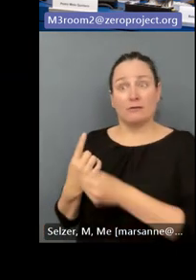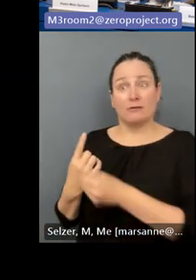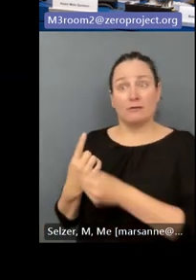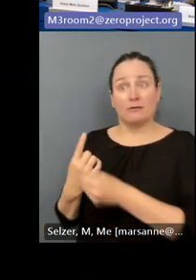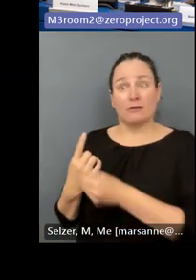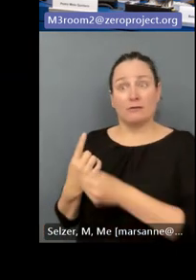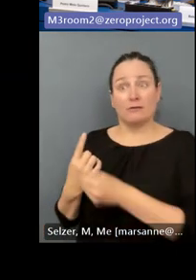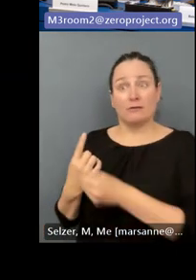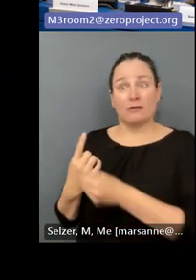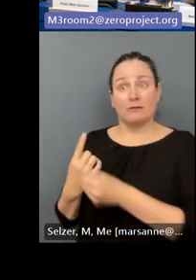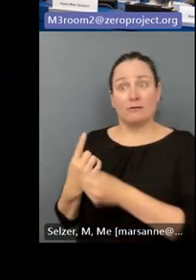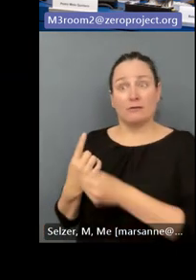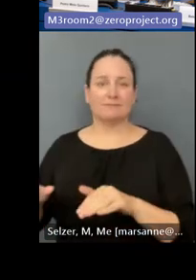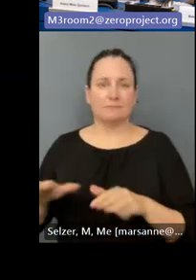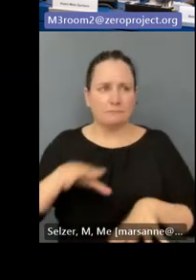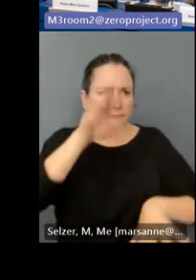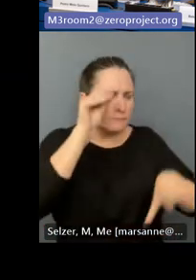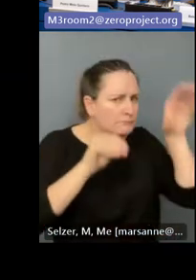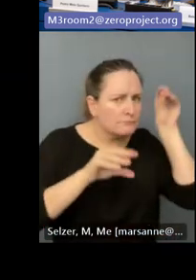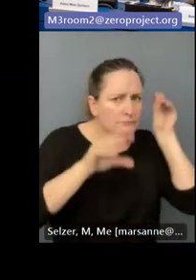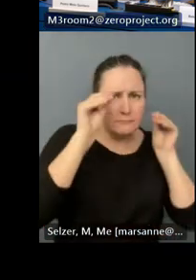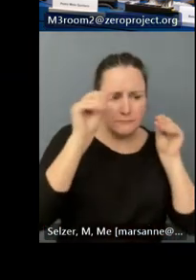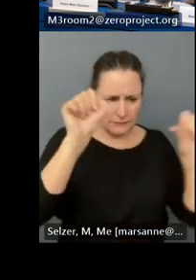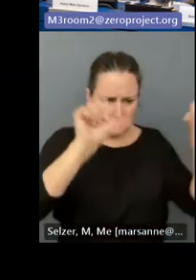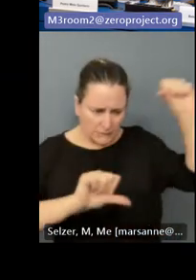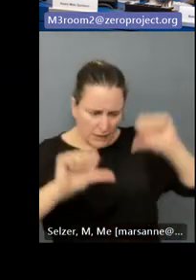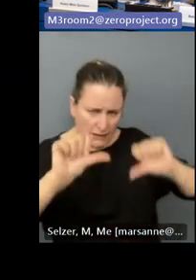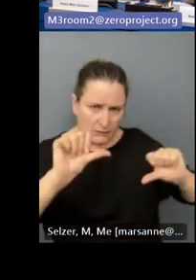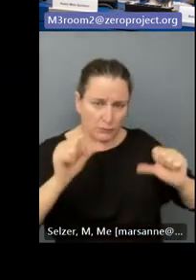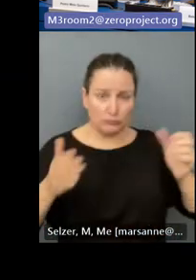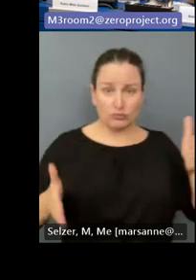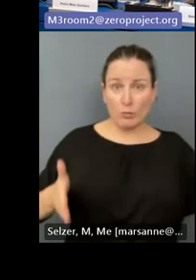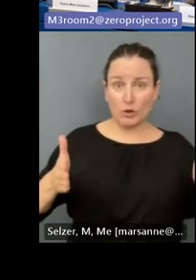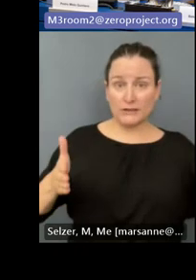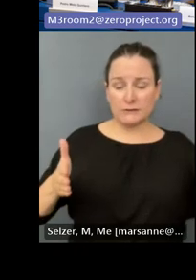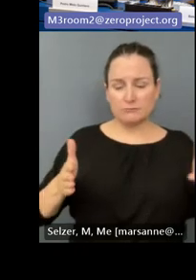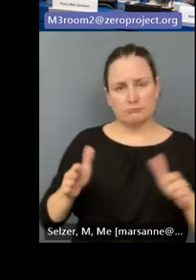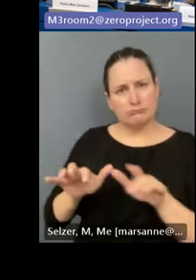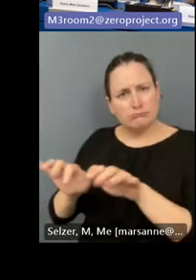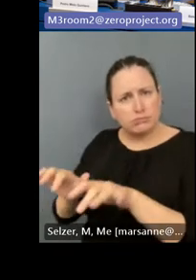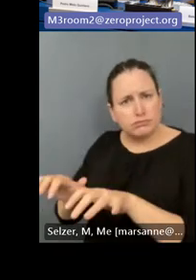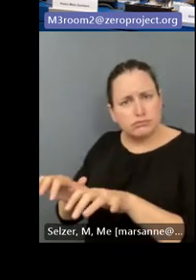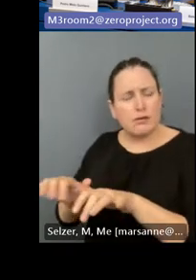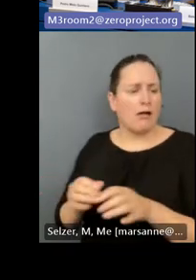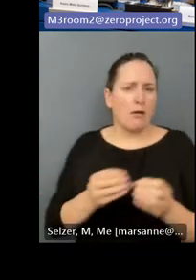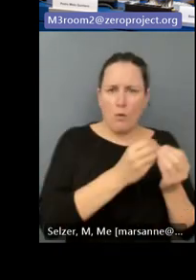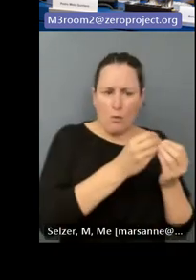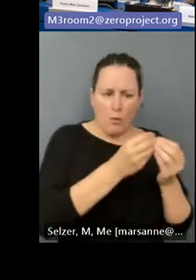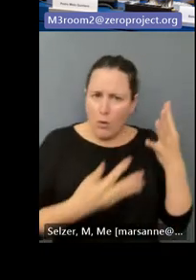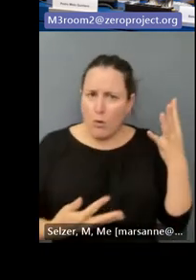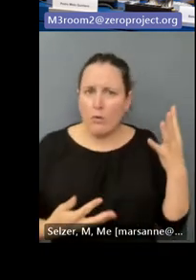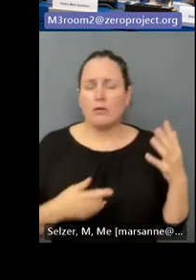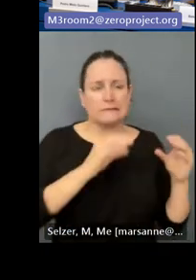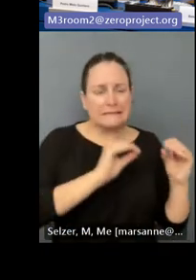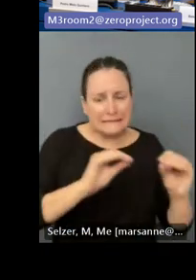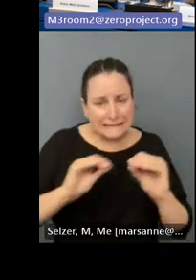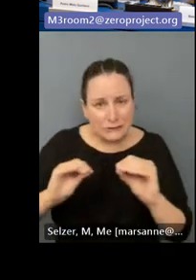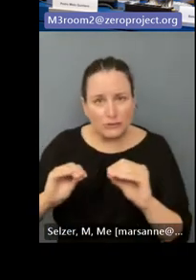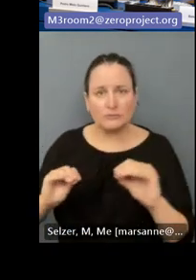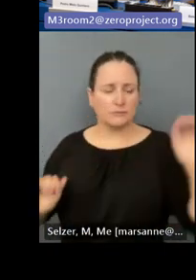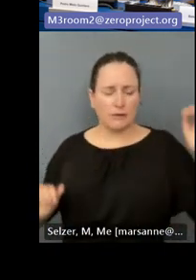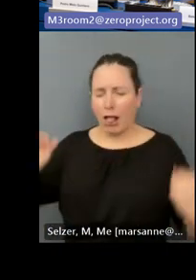potential for science, robotics, and programming. In essence, we address three fundamental target